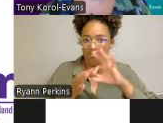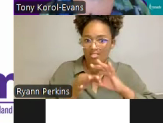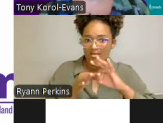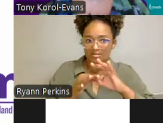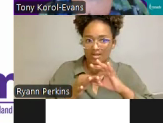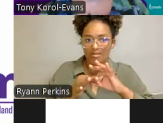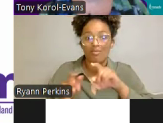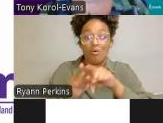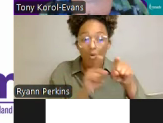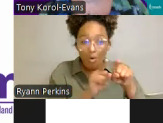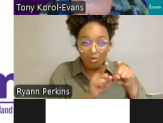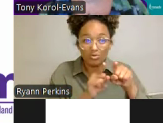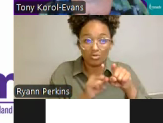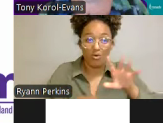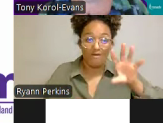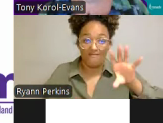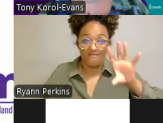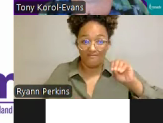trend of murder-suicides,